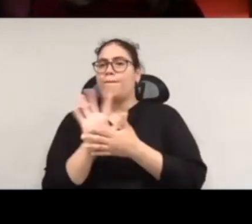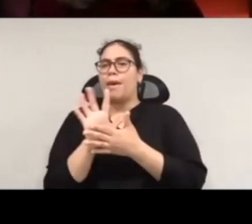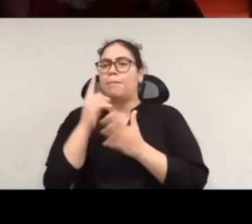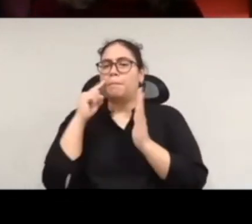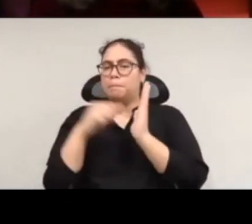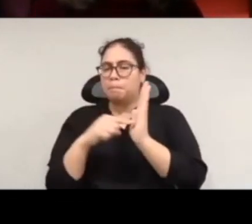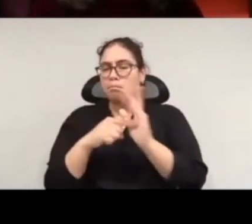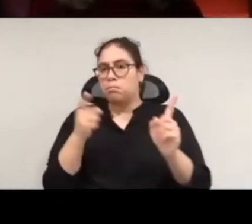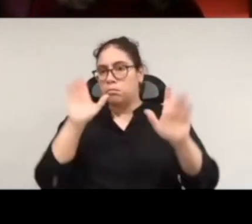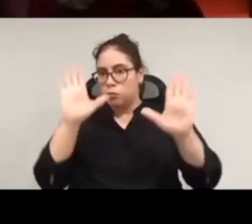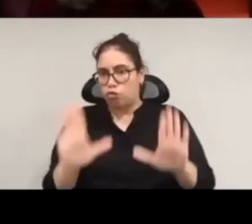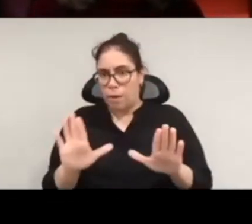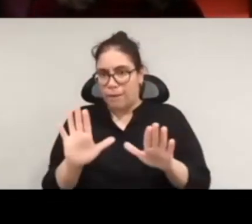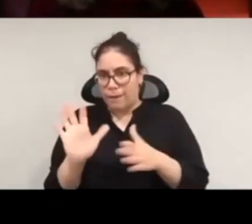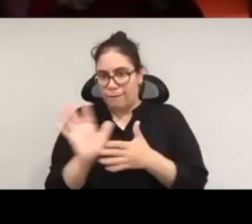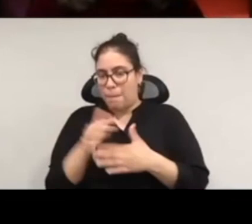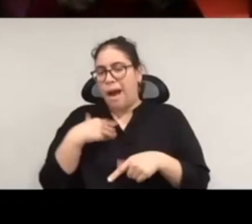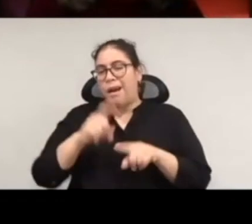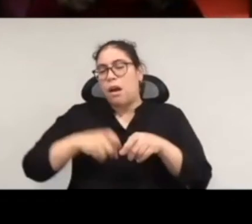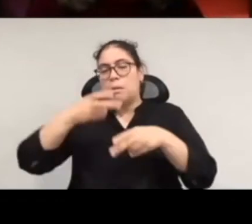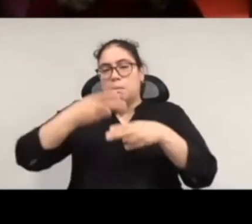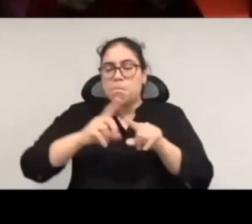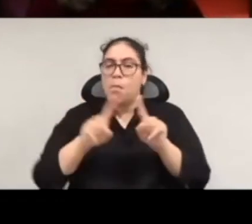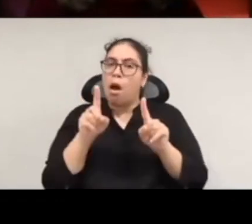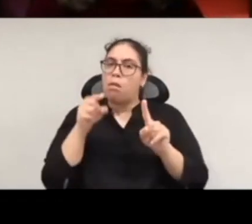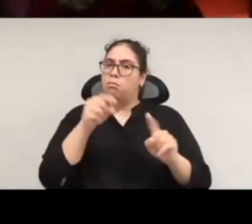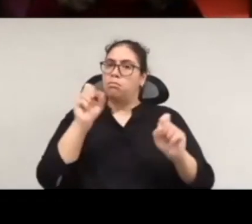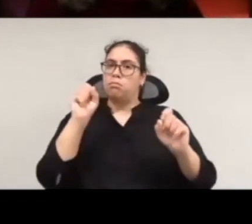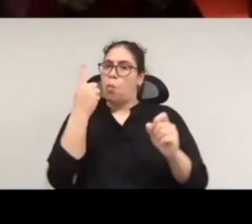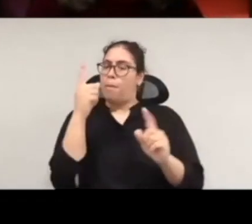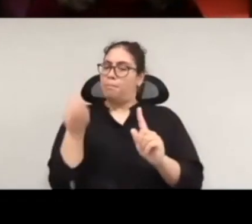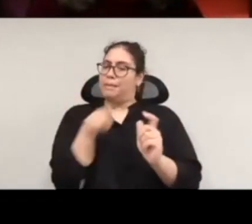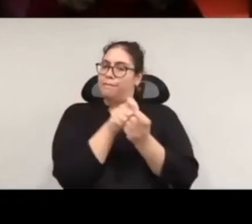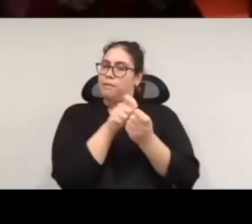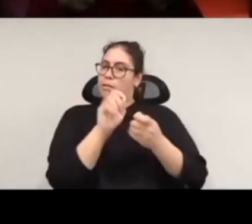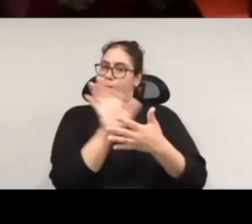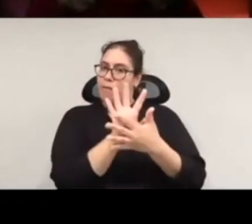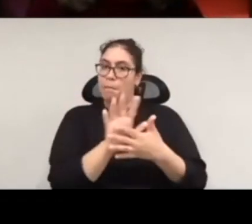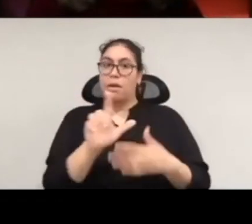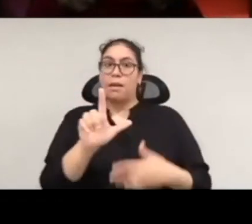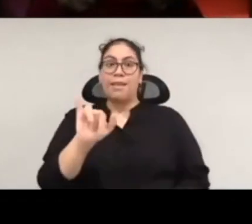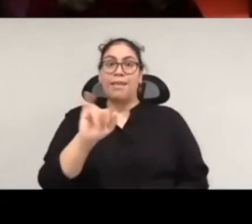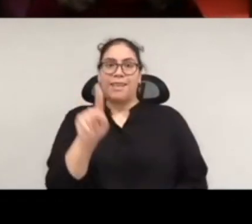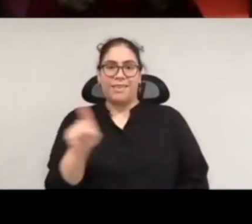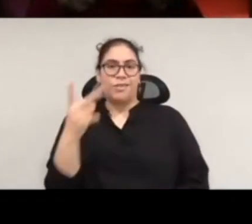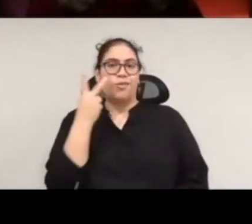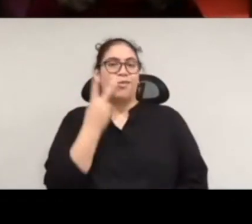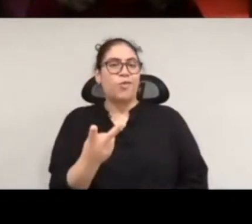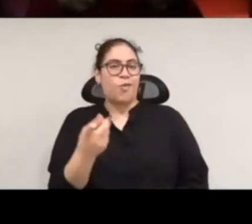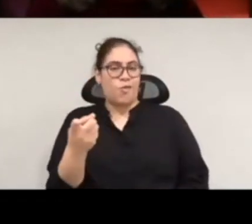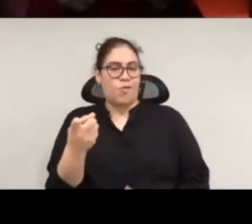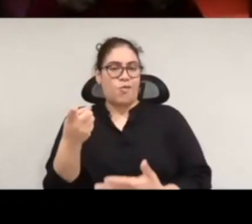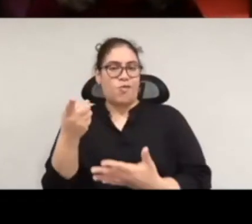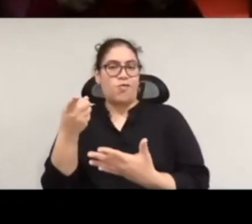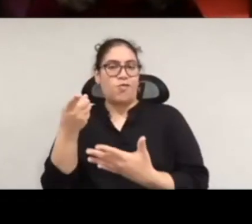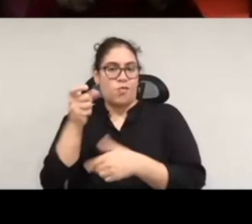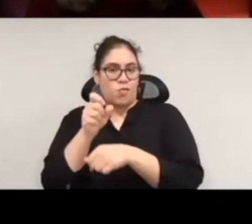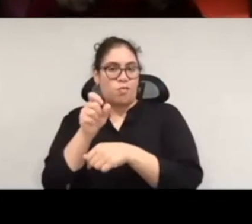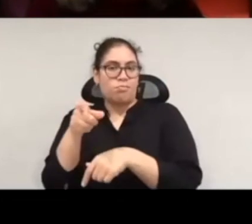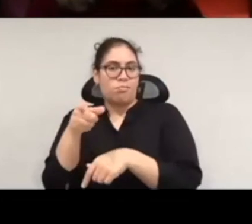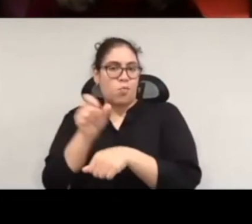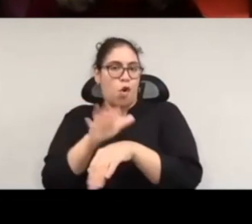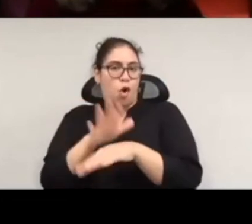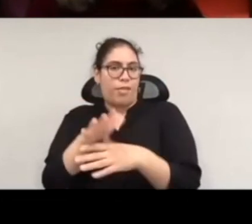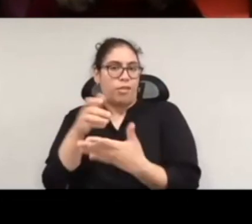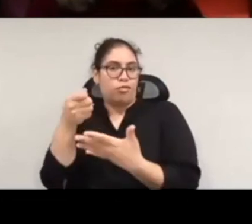terrific film. And Liz has written this film, the script. The subject of it